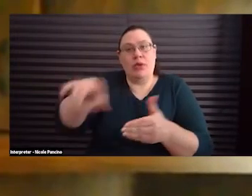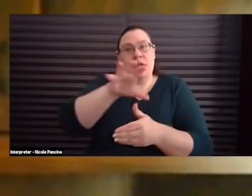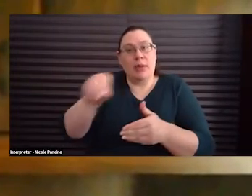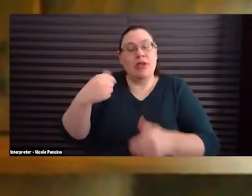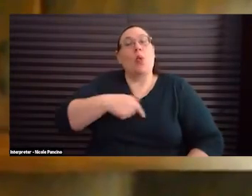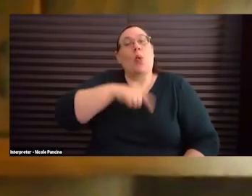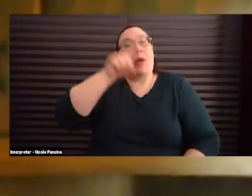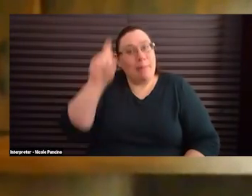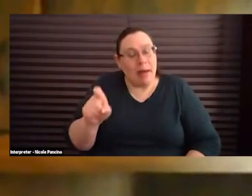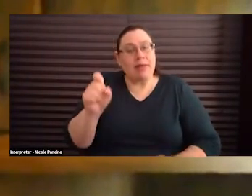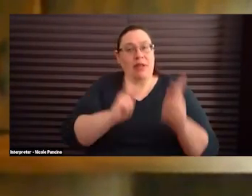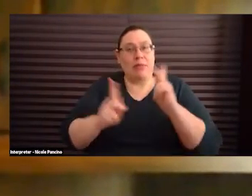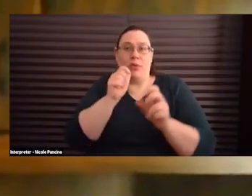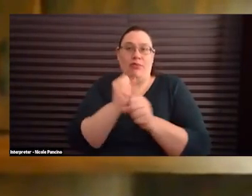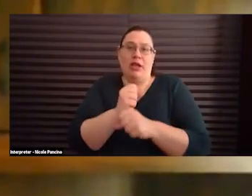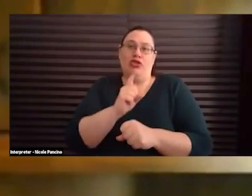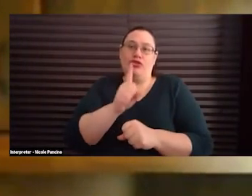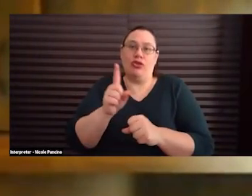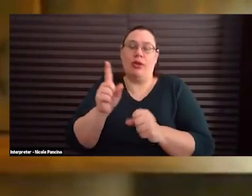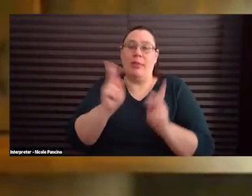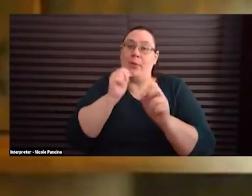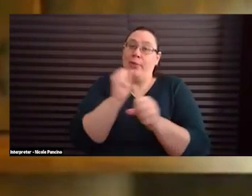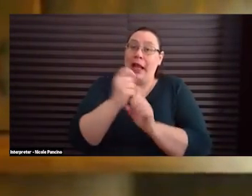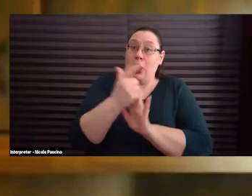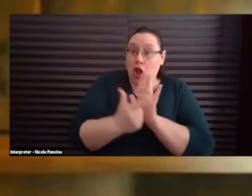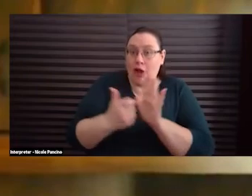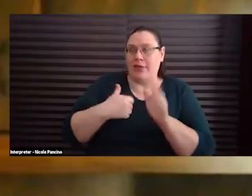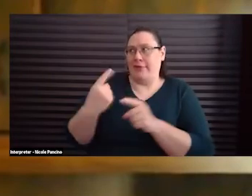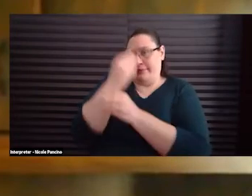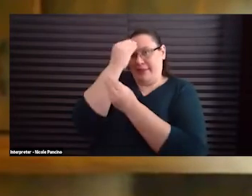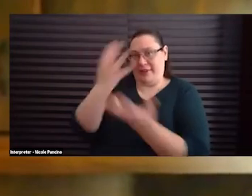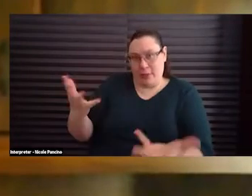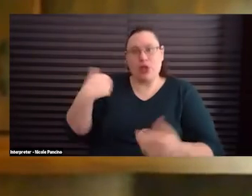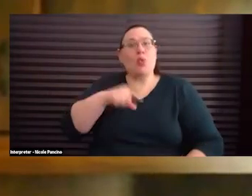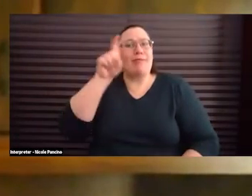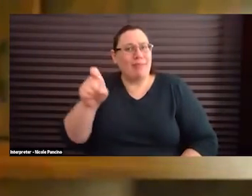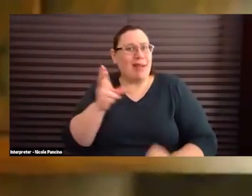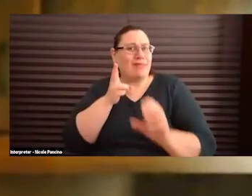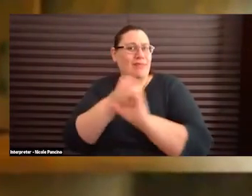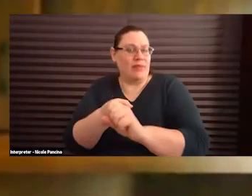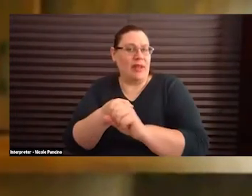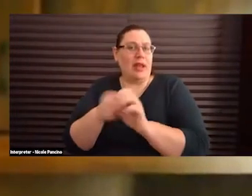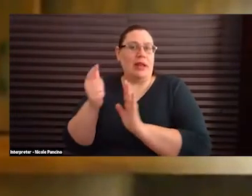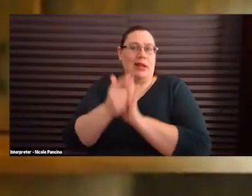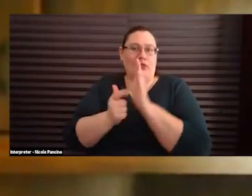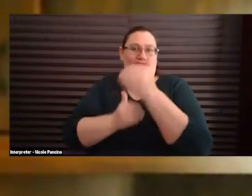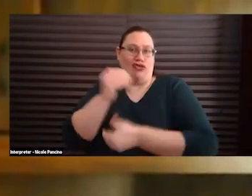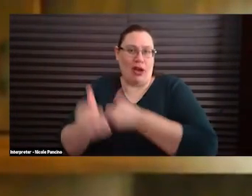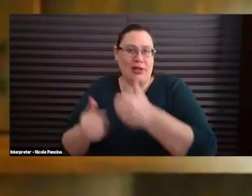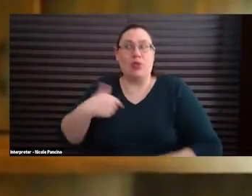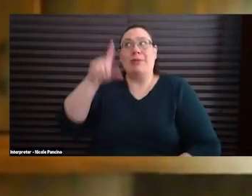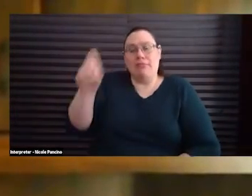to ensure that legislators have the information that they have. We have to participate in the legislative process. We have to